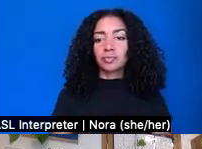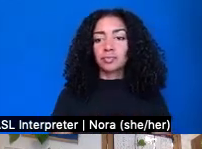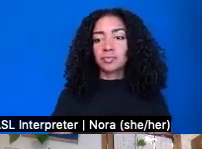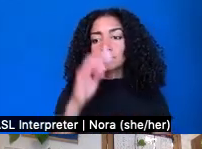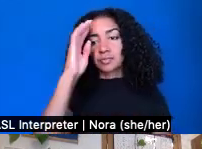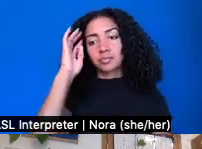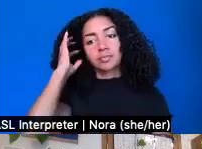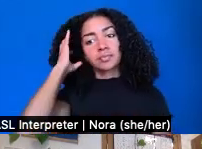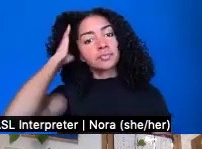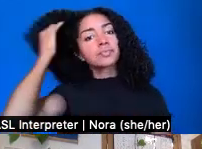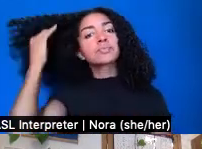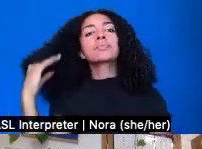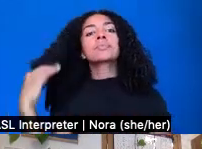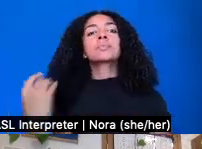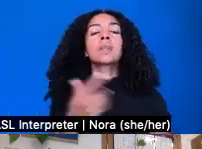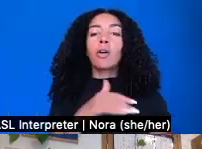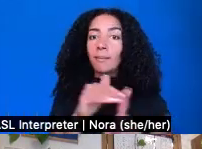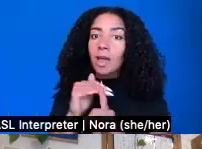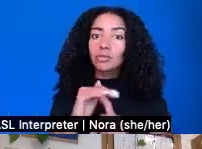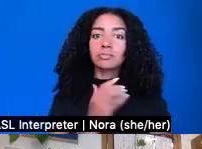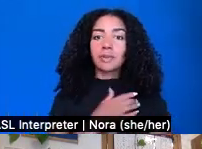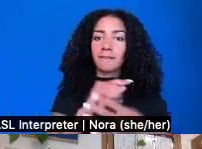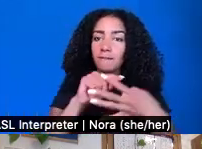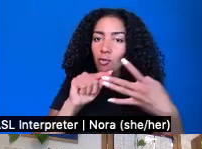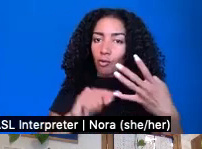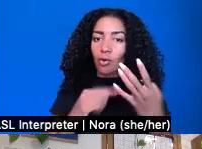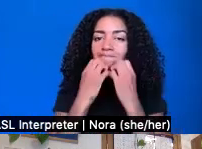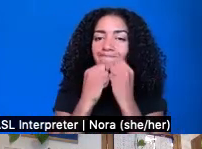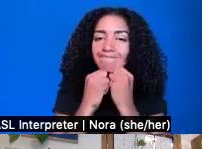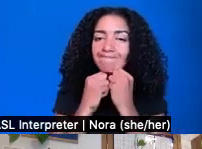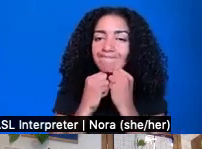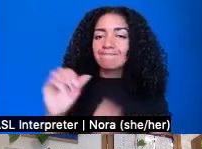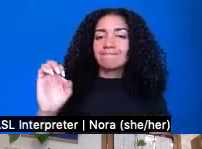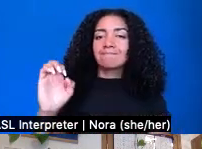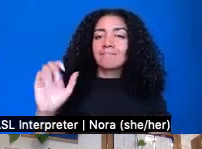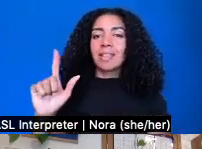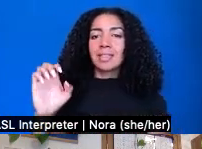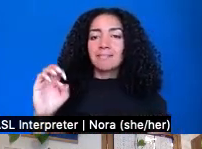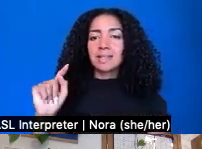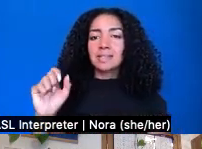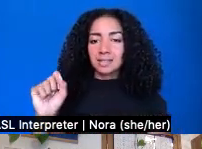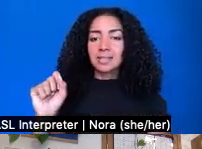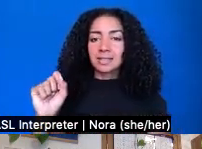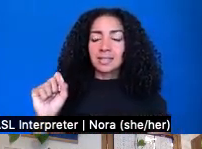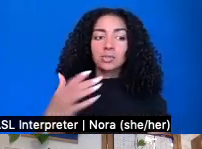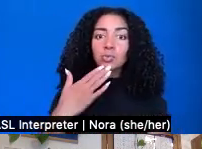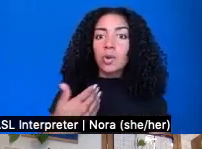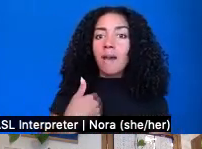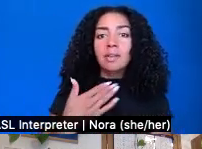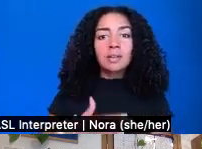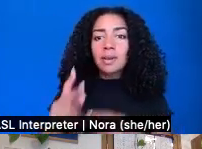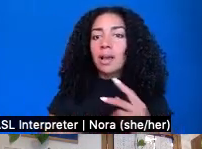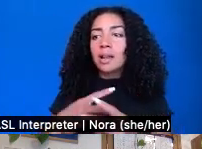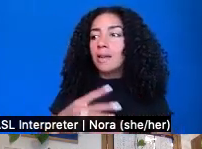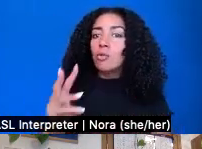A reminder about our 4 sacred elements. You know, it's always good to have some kind of water with you. So not only